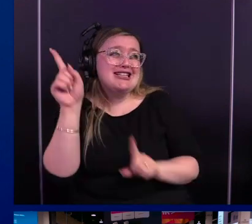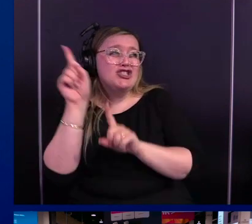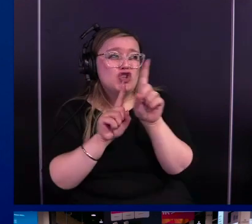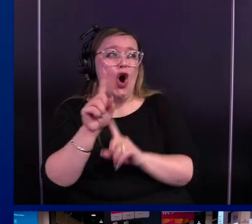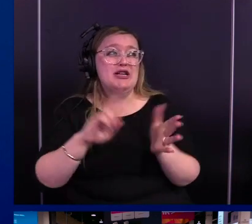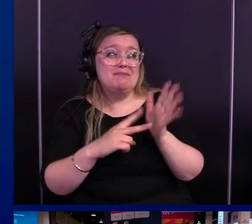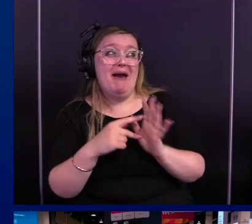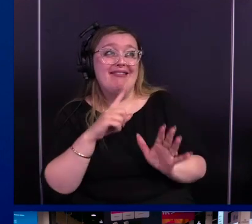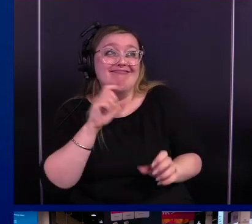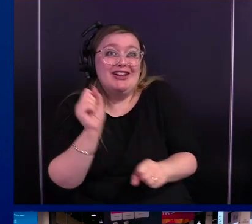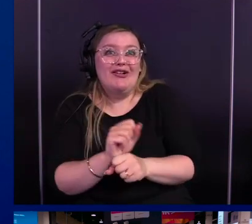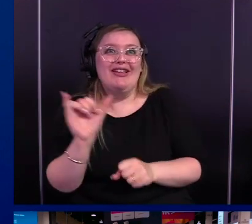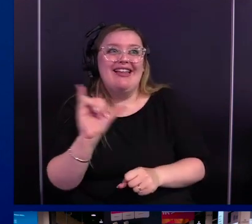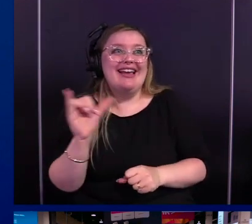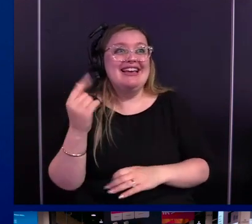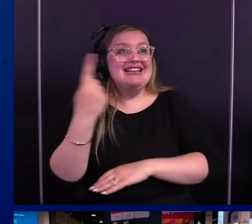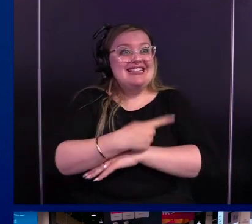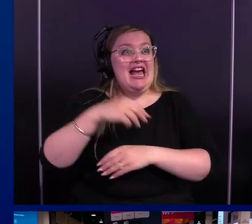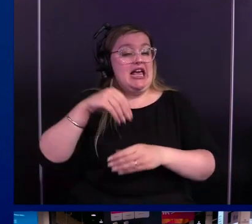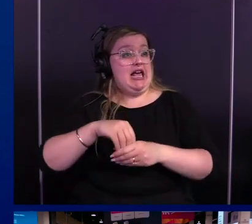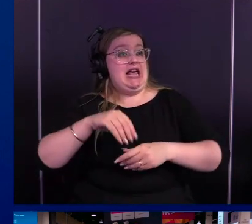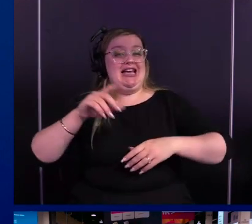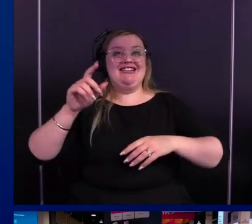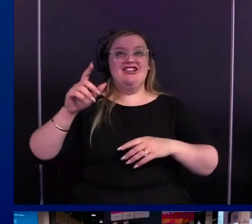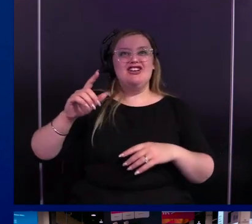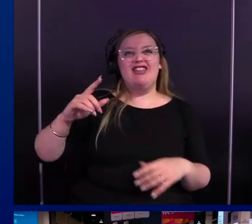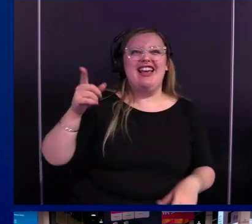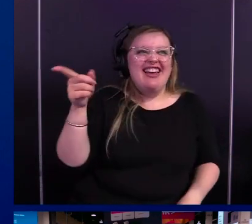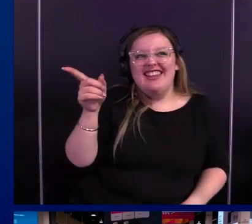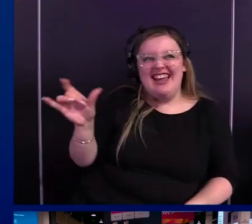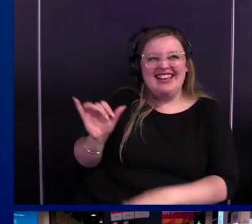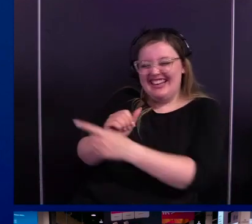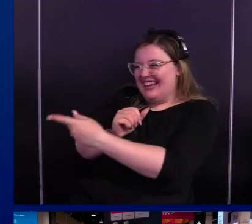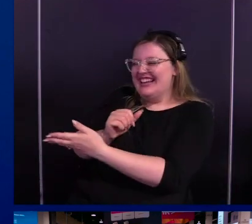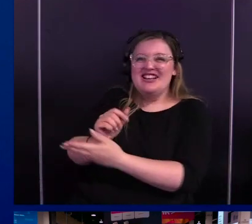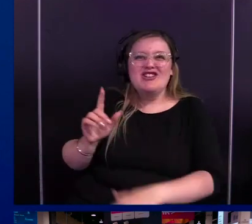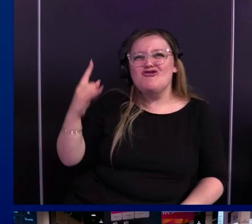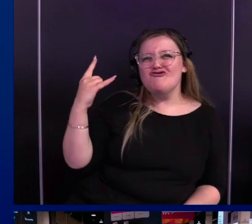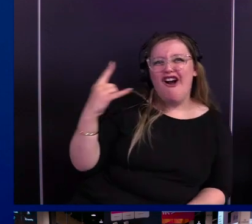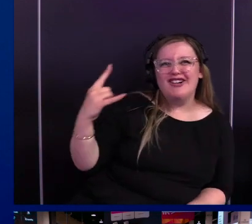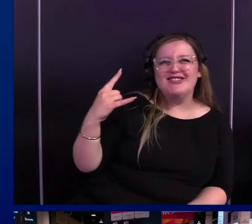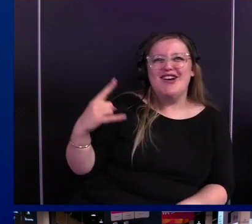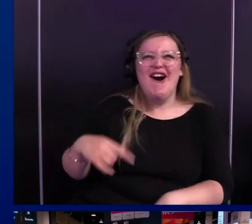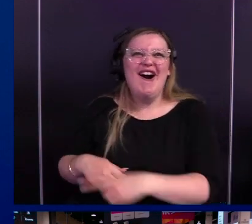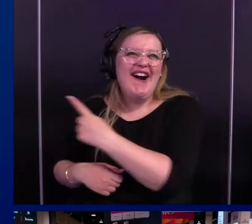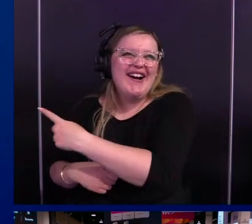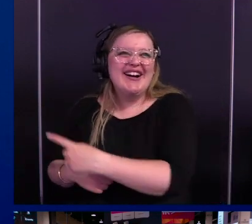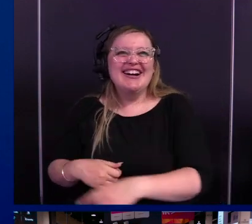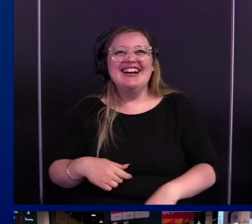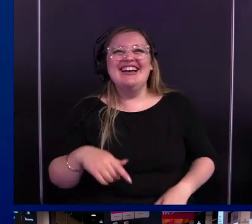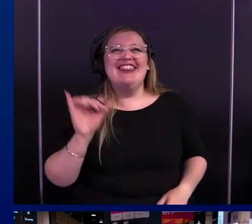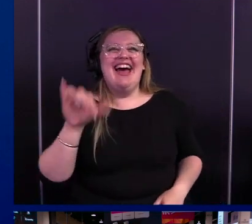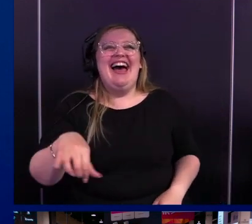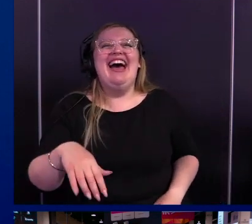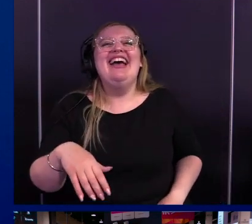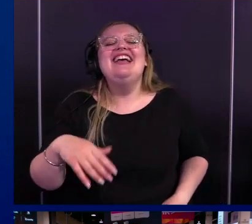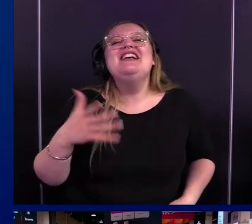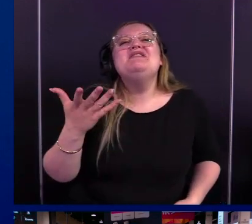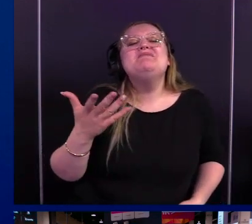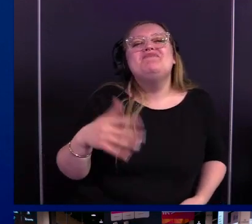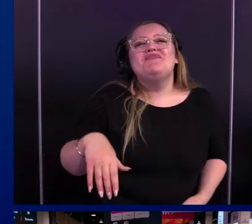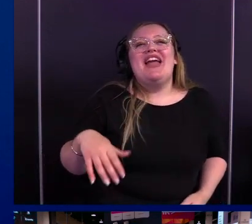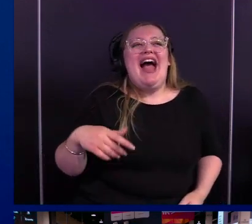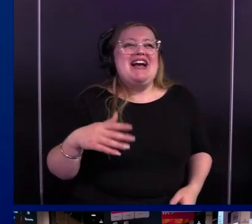with the stars because you got Sam over here who's like a rock star. Like, no lie. I appreciate that. Yeah, hanging out with